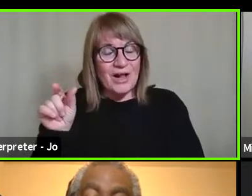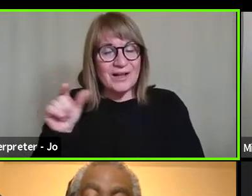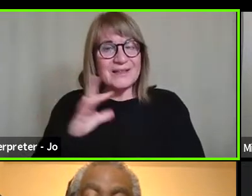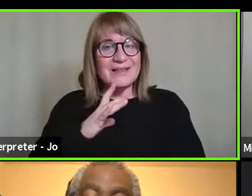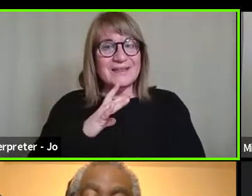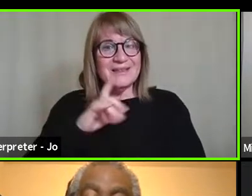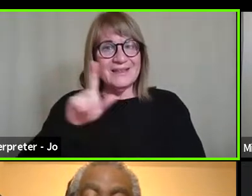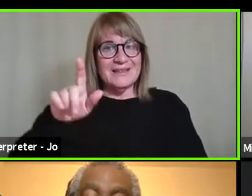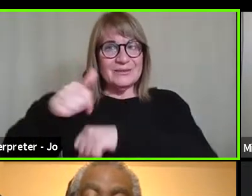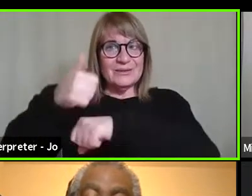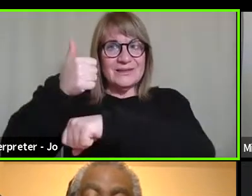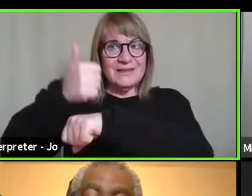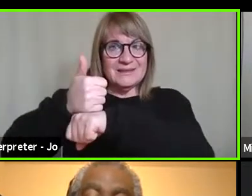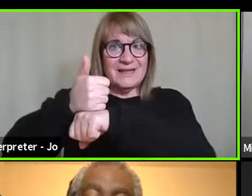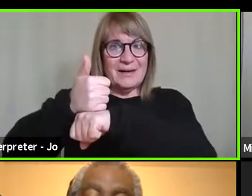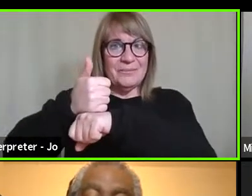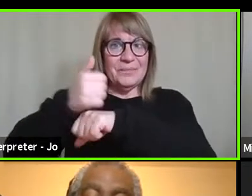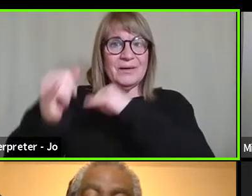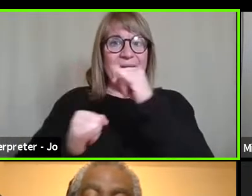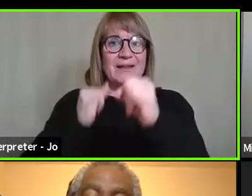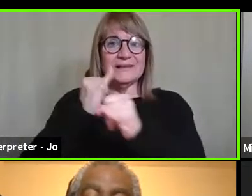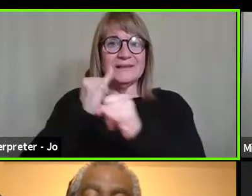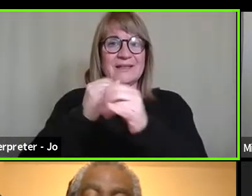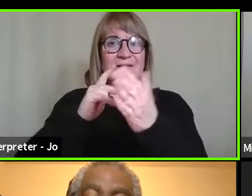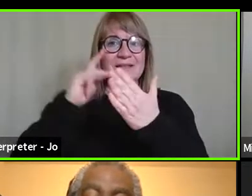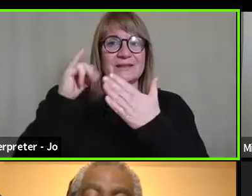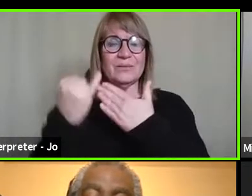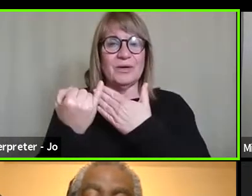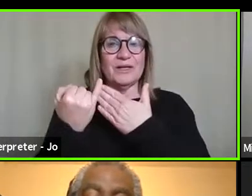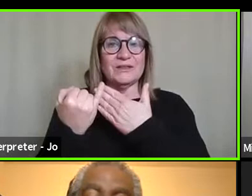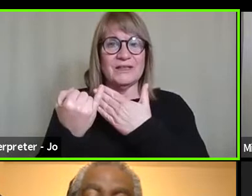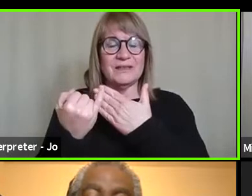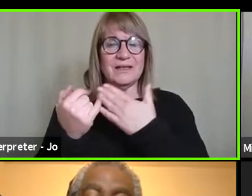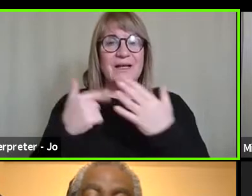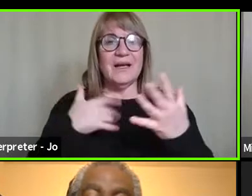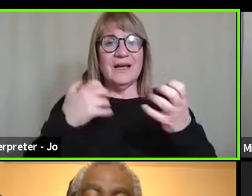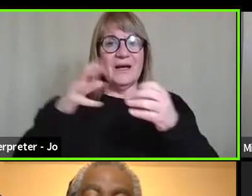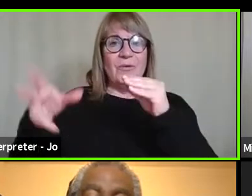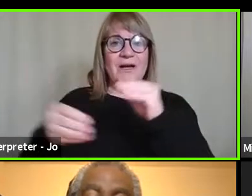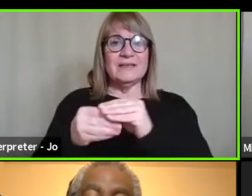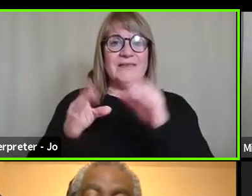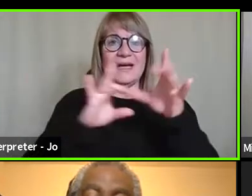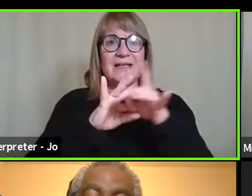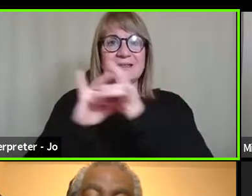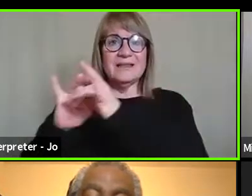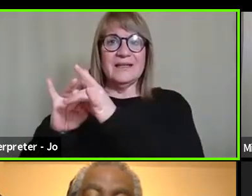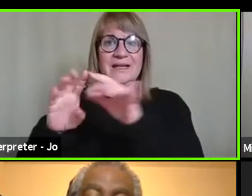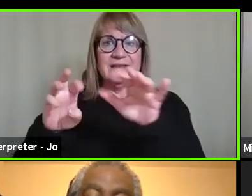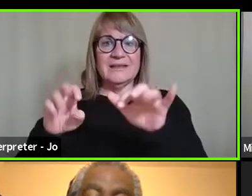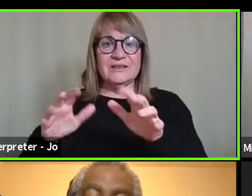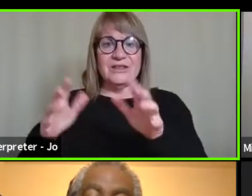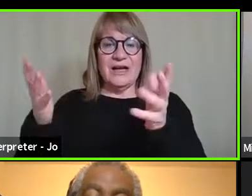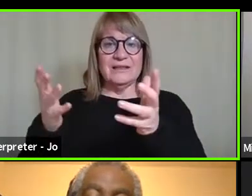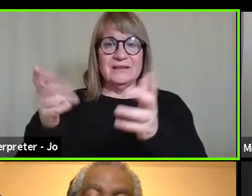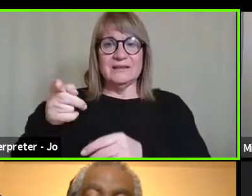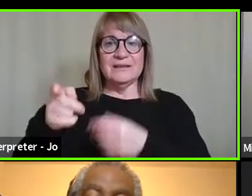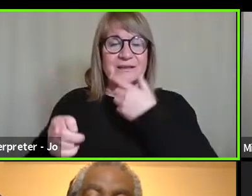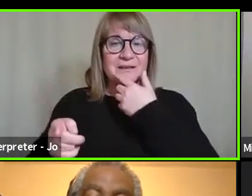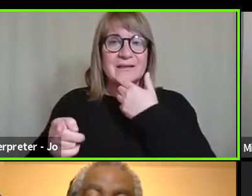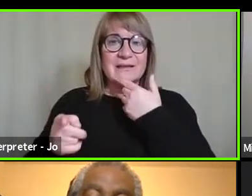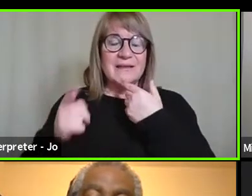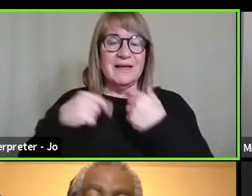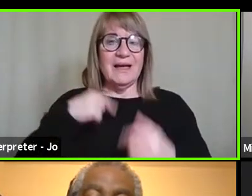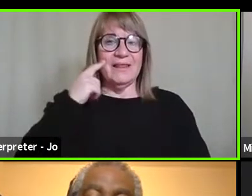national international project and i wanted to put a link into uh what i think is the the